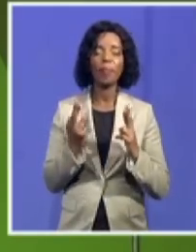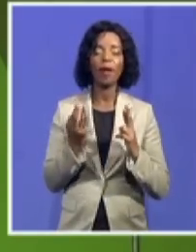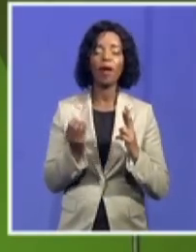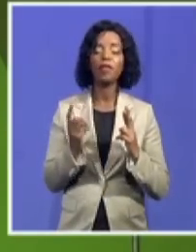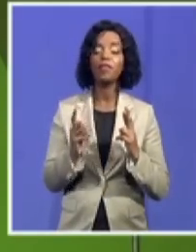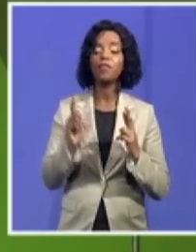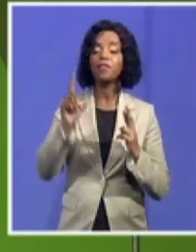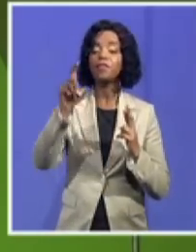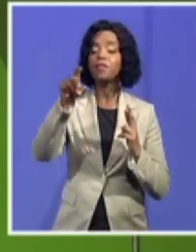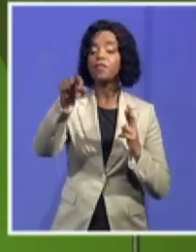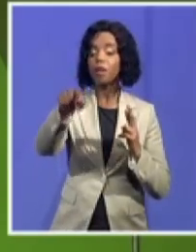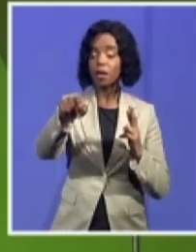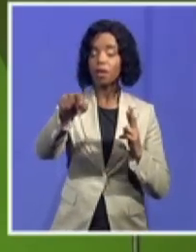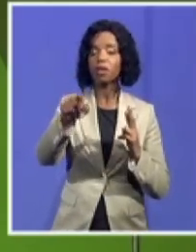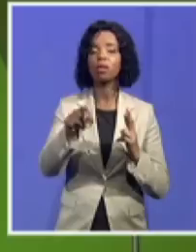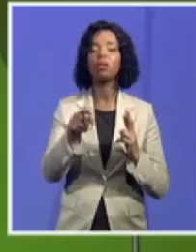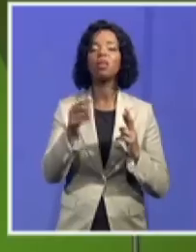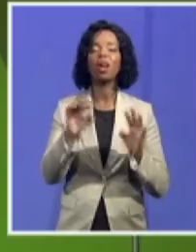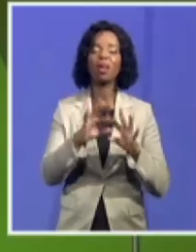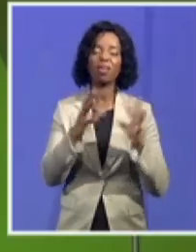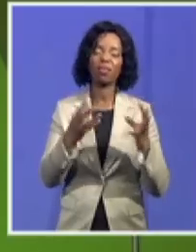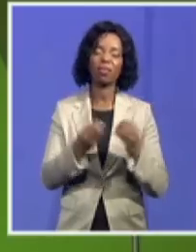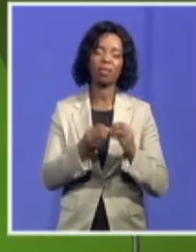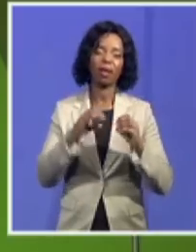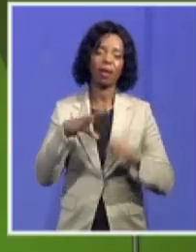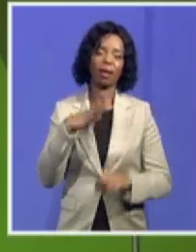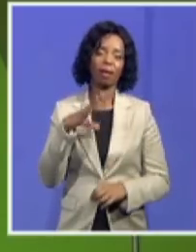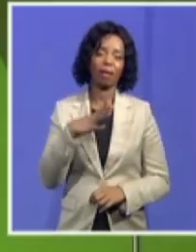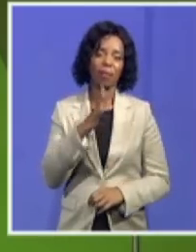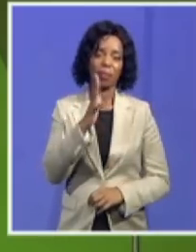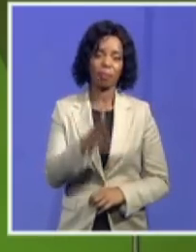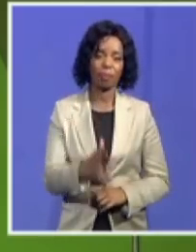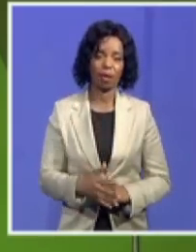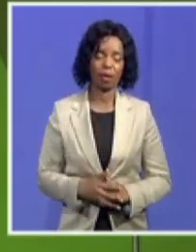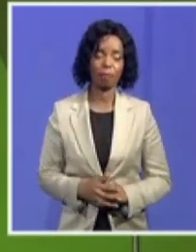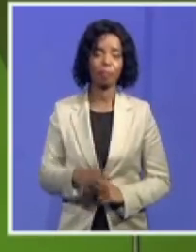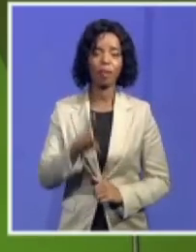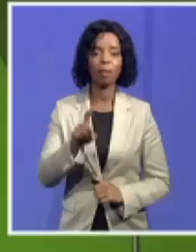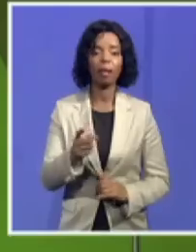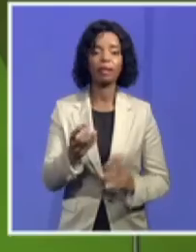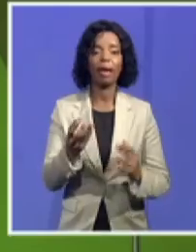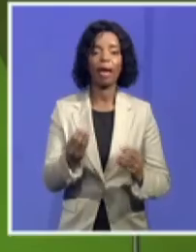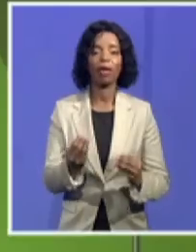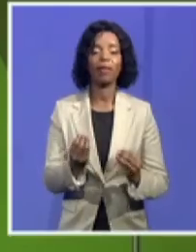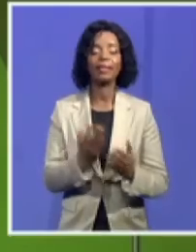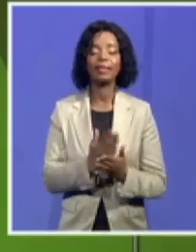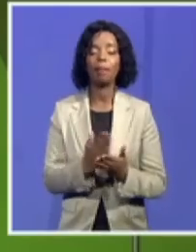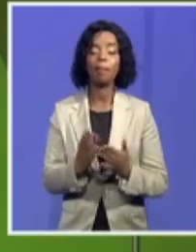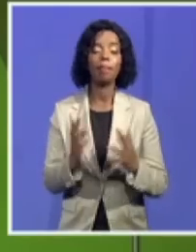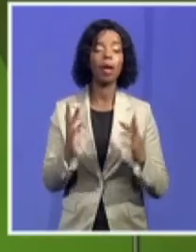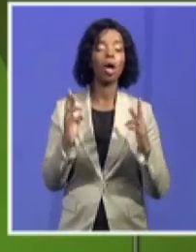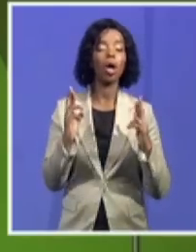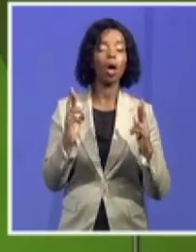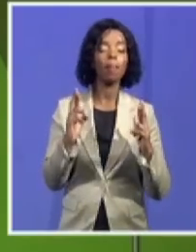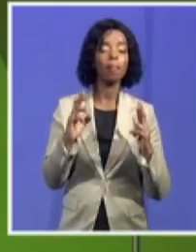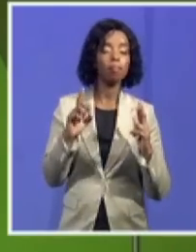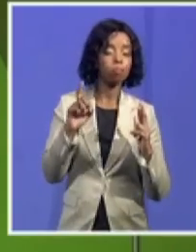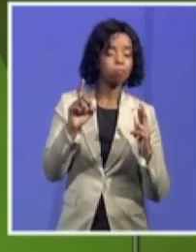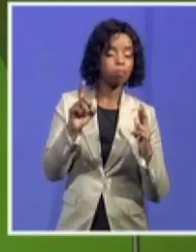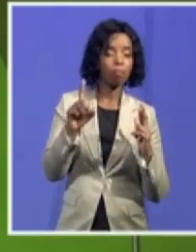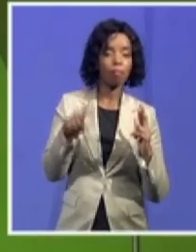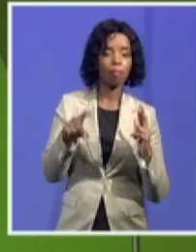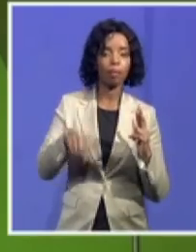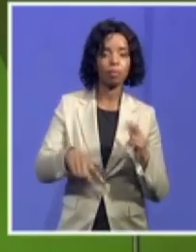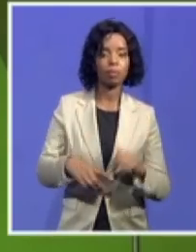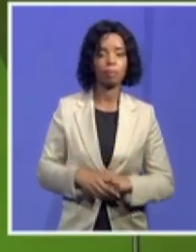silver that we can see in the clouds as they hang over humanity. The mining